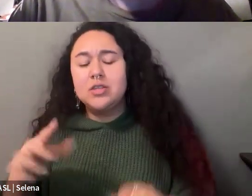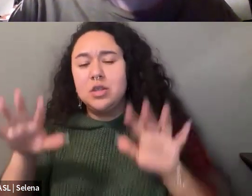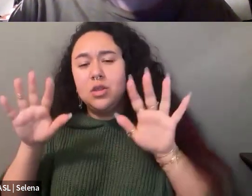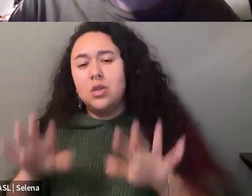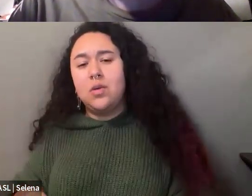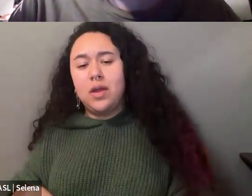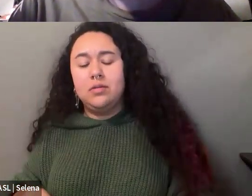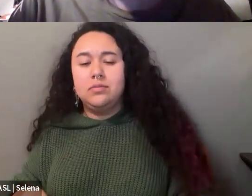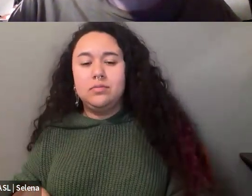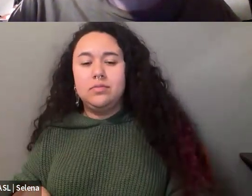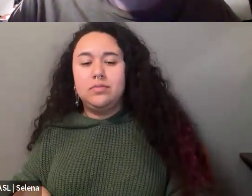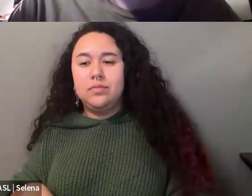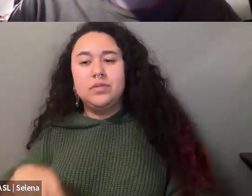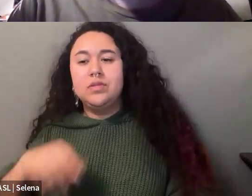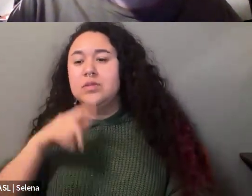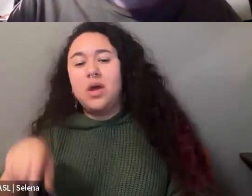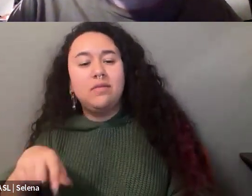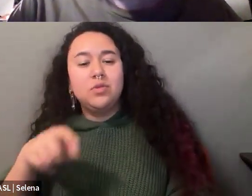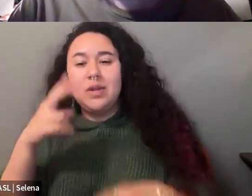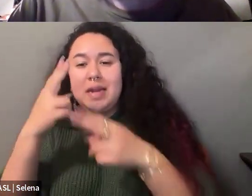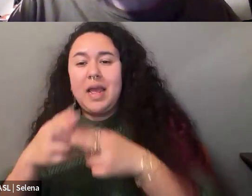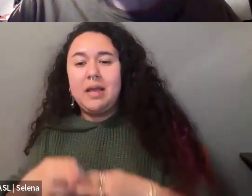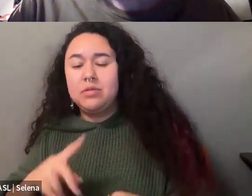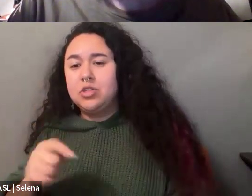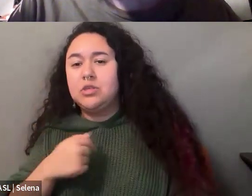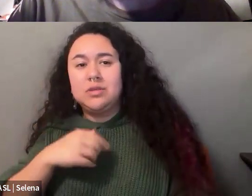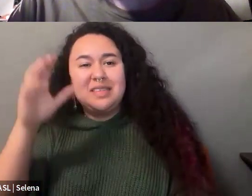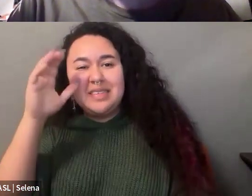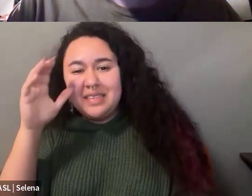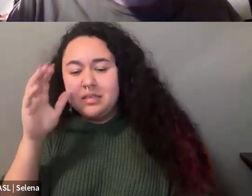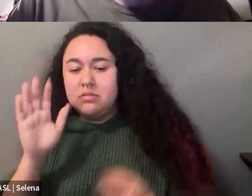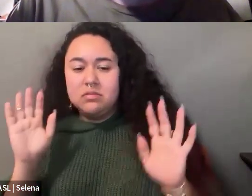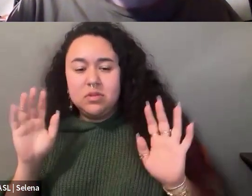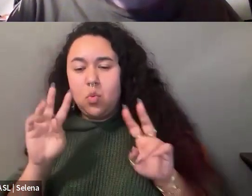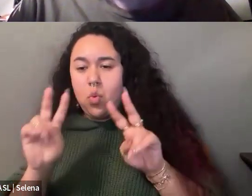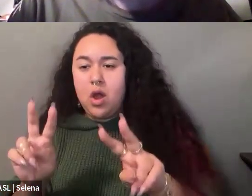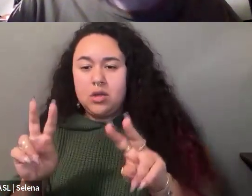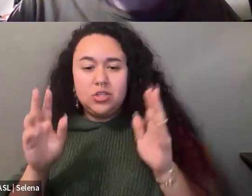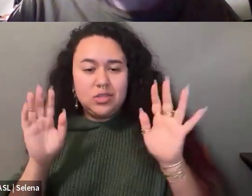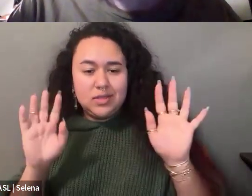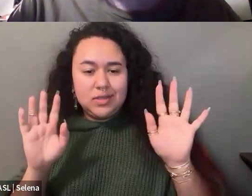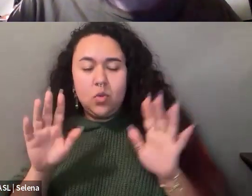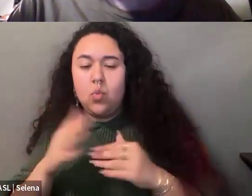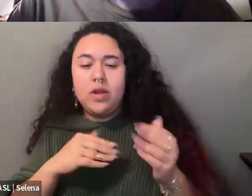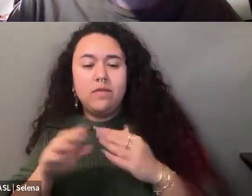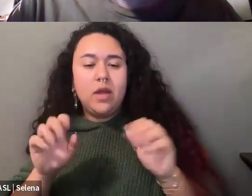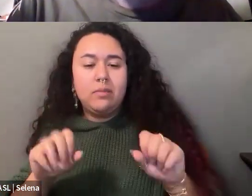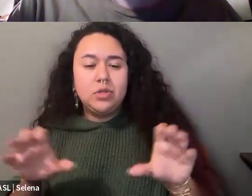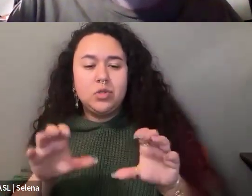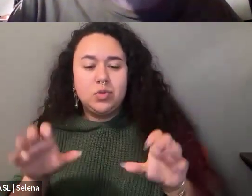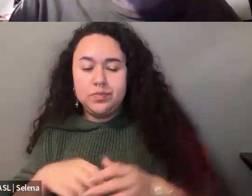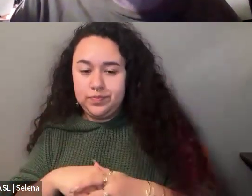down, and you don't even have to name them. Just listen and watch, or whatever you're able to